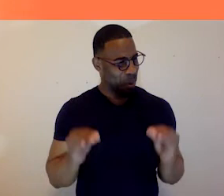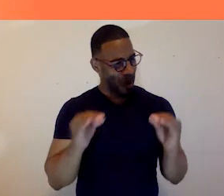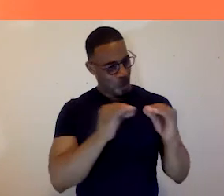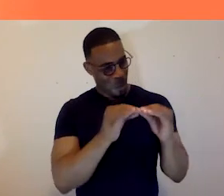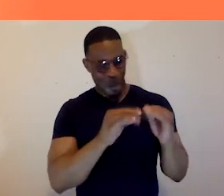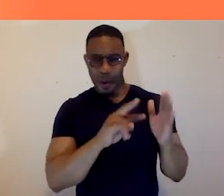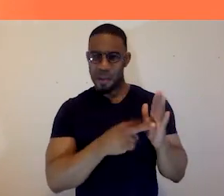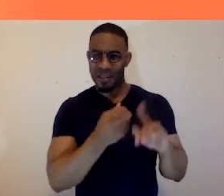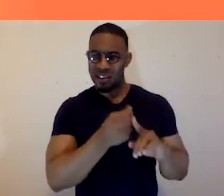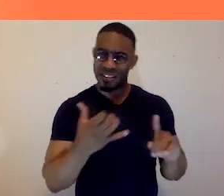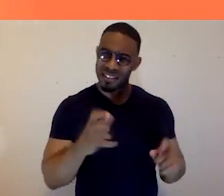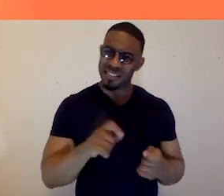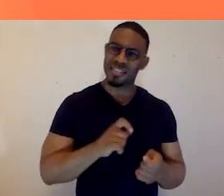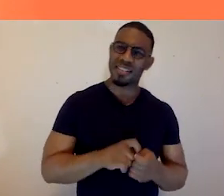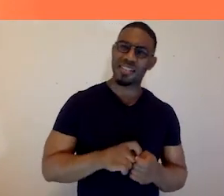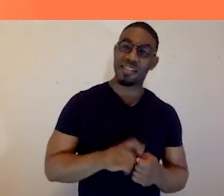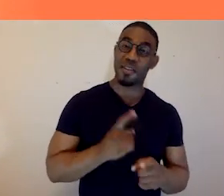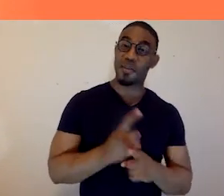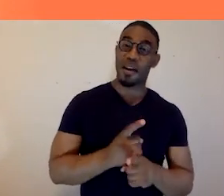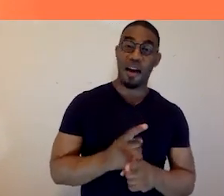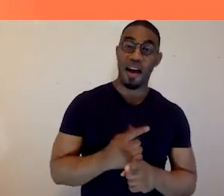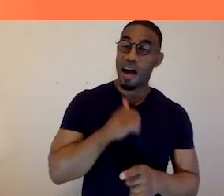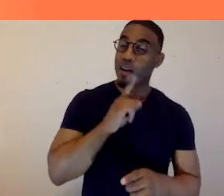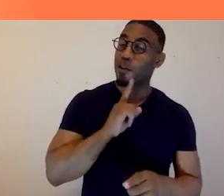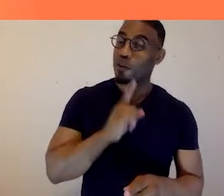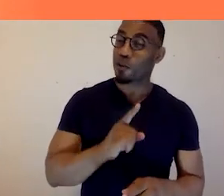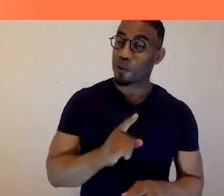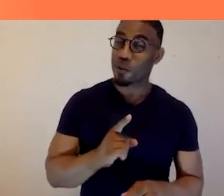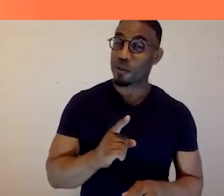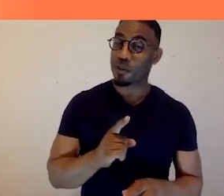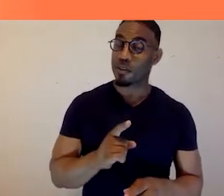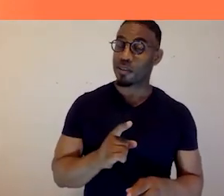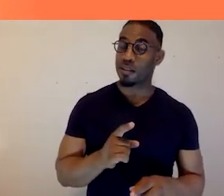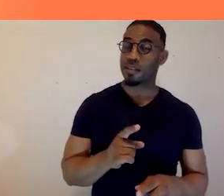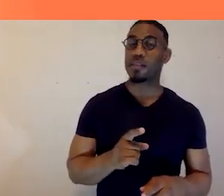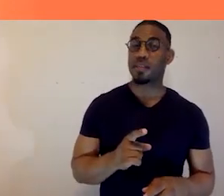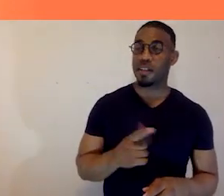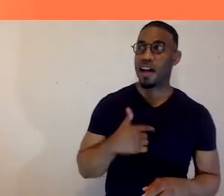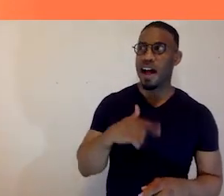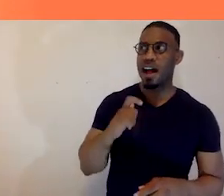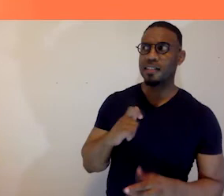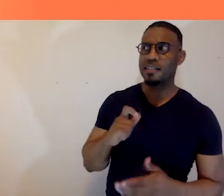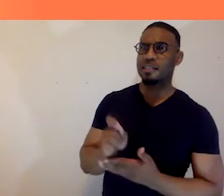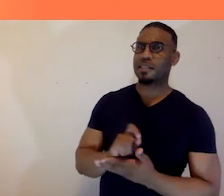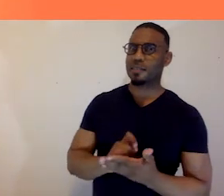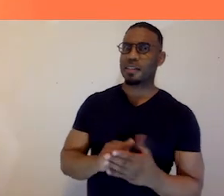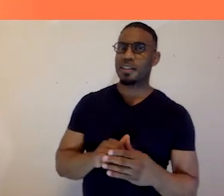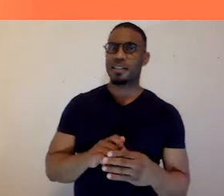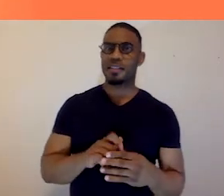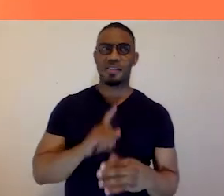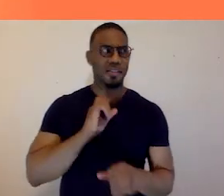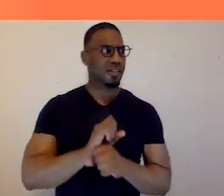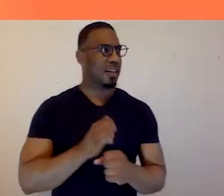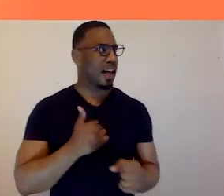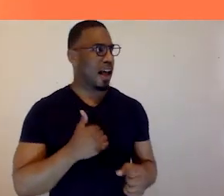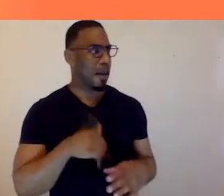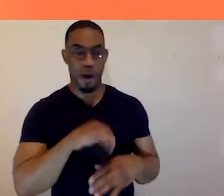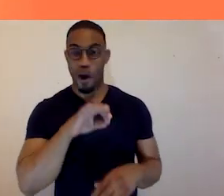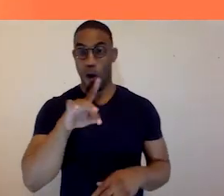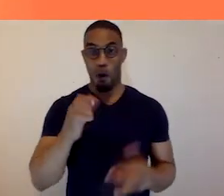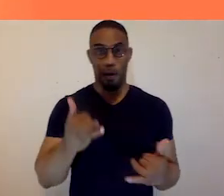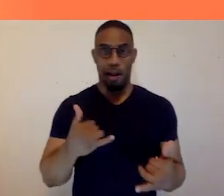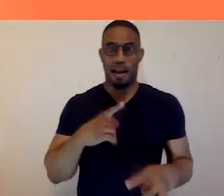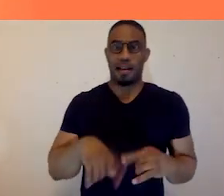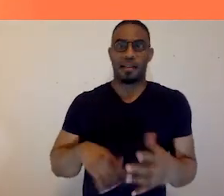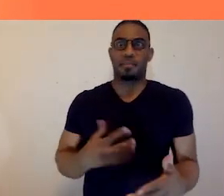more mean exactly, right? I wasn't quite sure, right? And I need to write an assertion here. I'm in code now. I